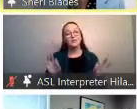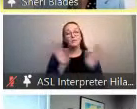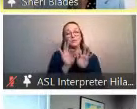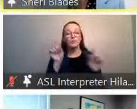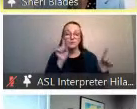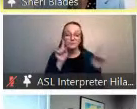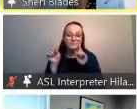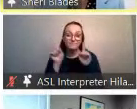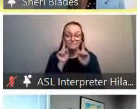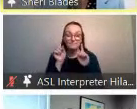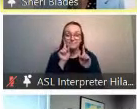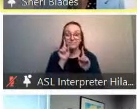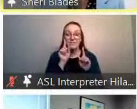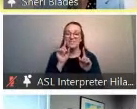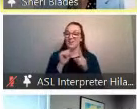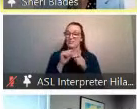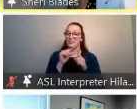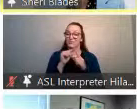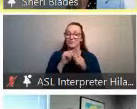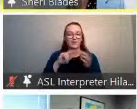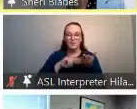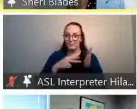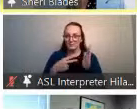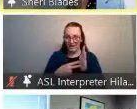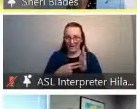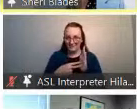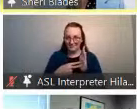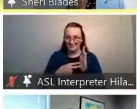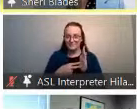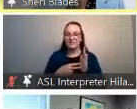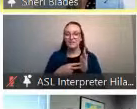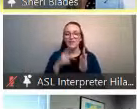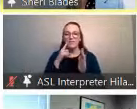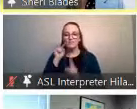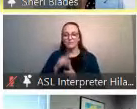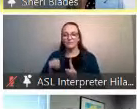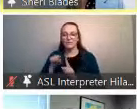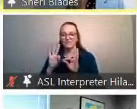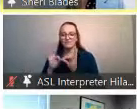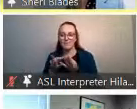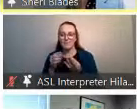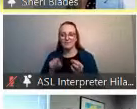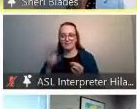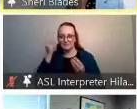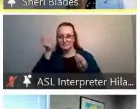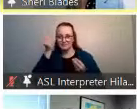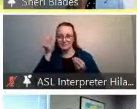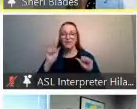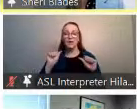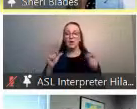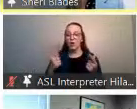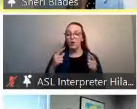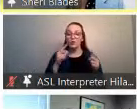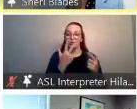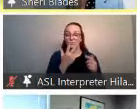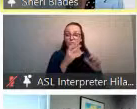term meant to families. All three groups spoke about safety in a variety of